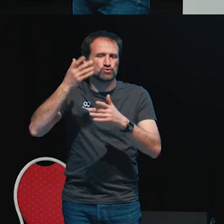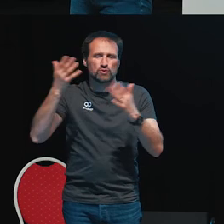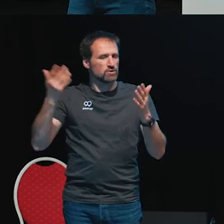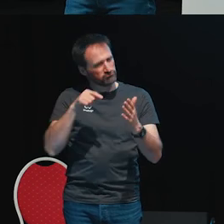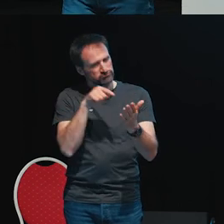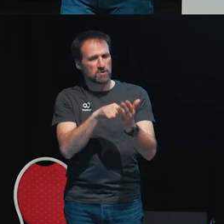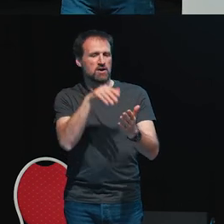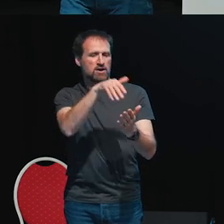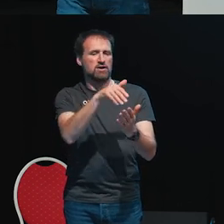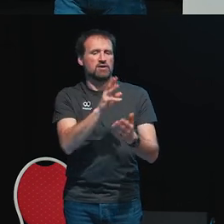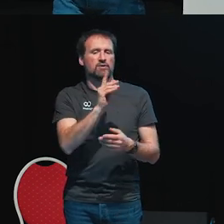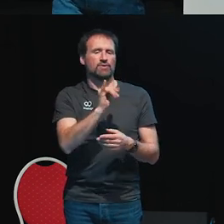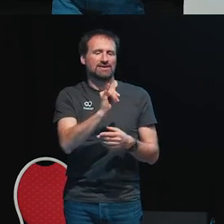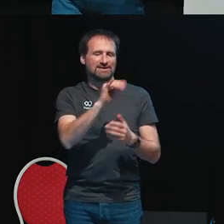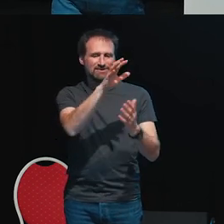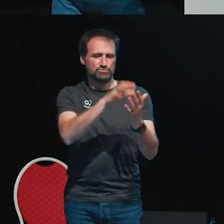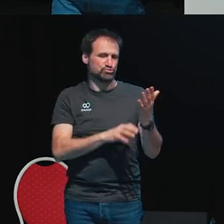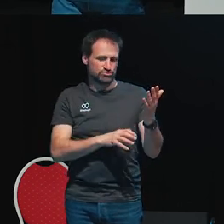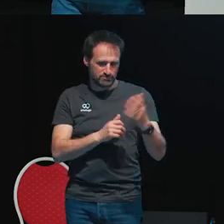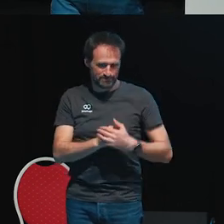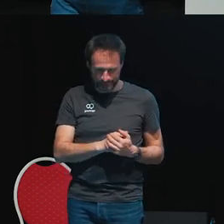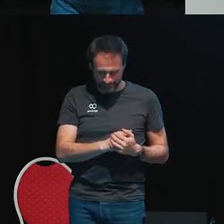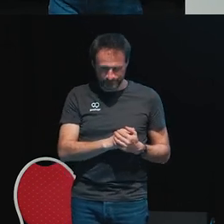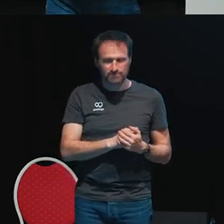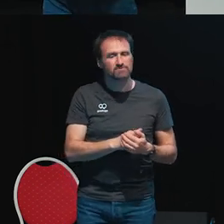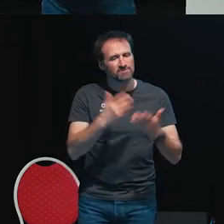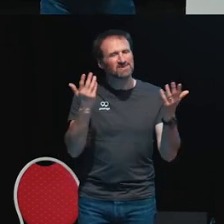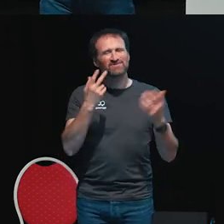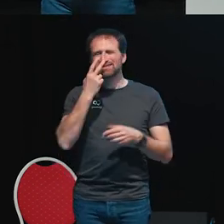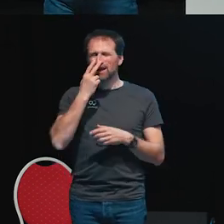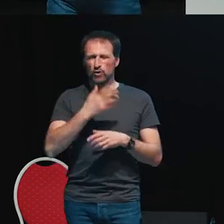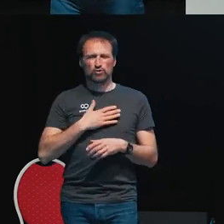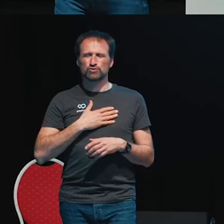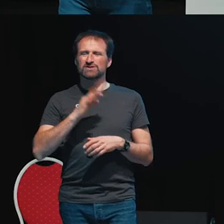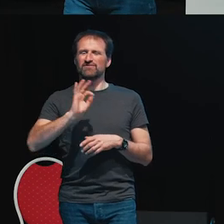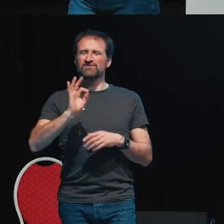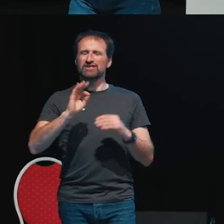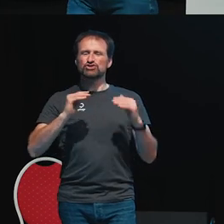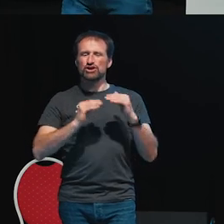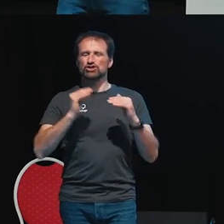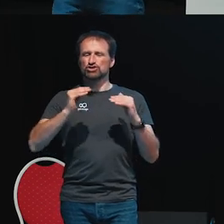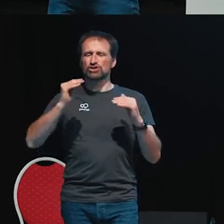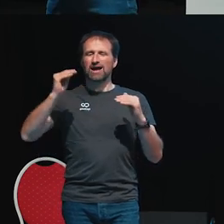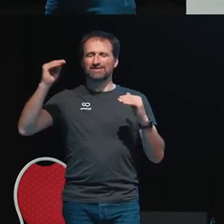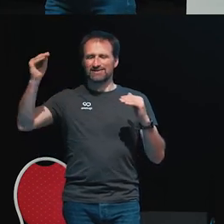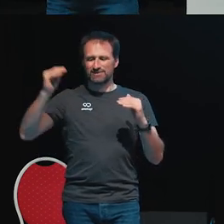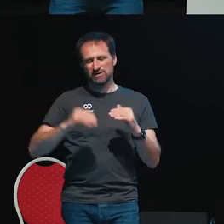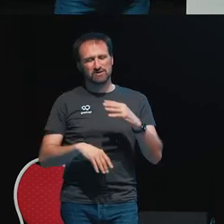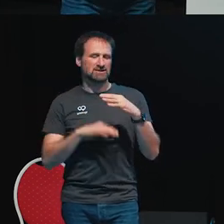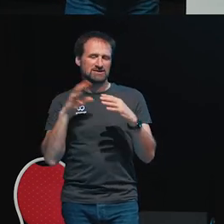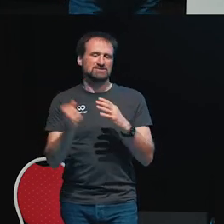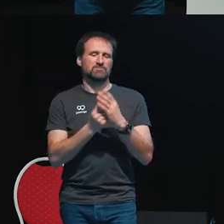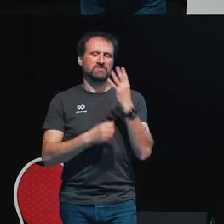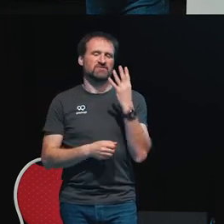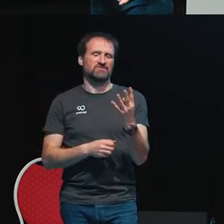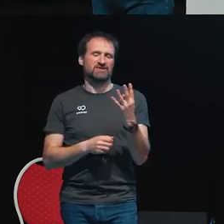the feature like stages can be broken down to four steps. Well, it really three steps and then the